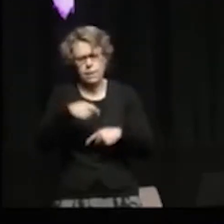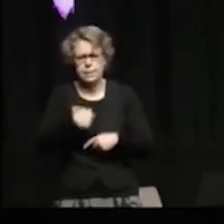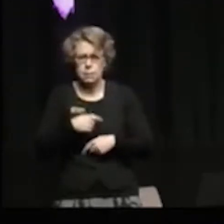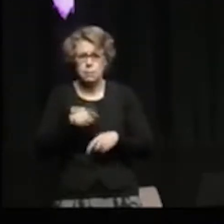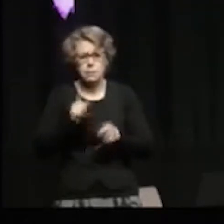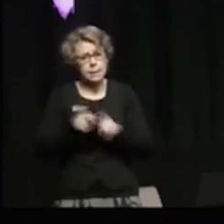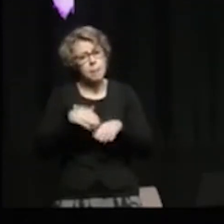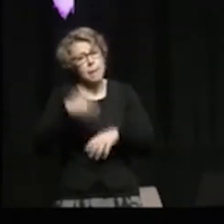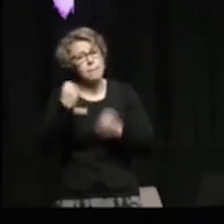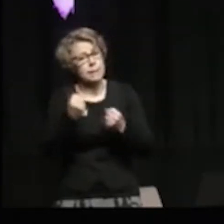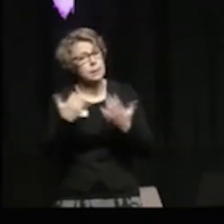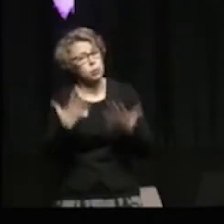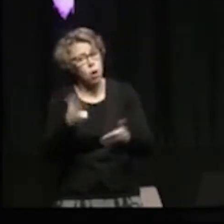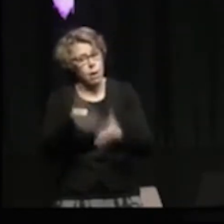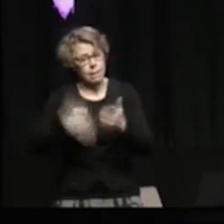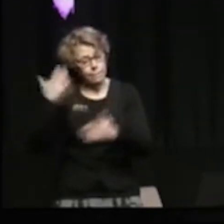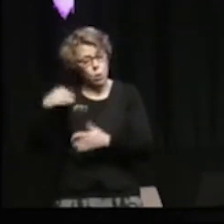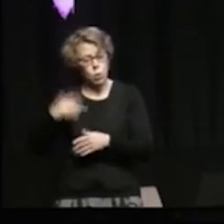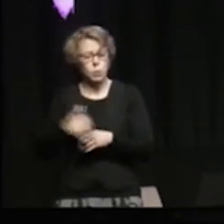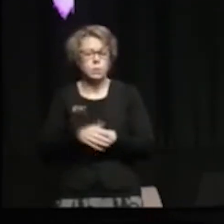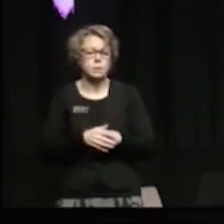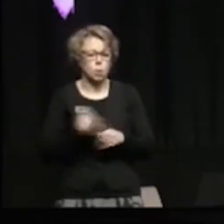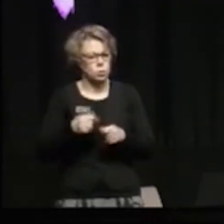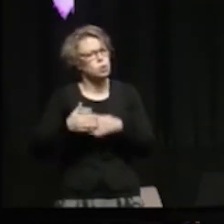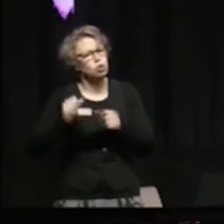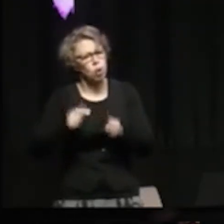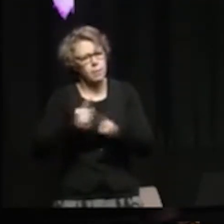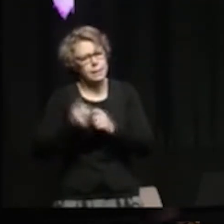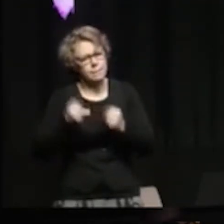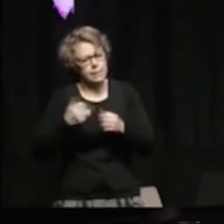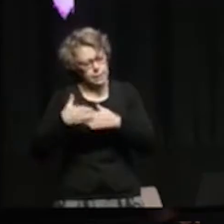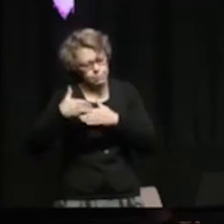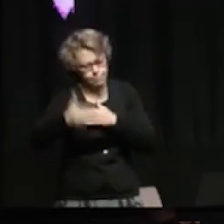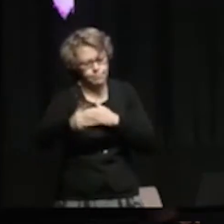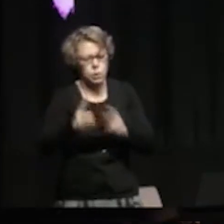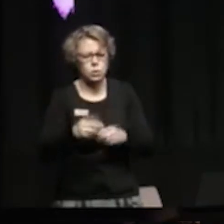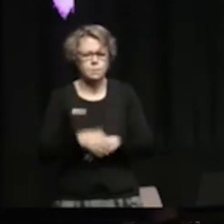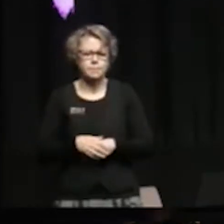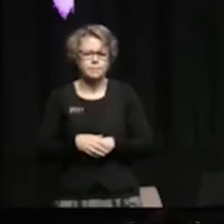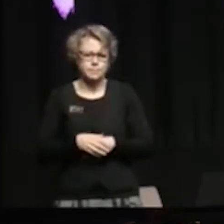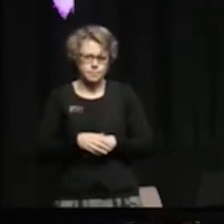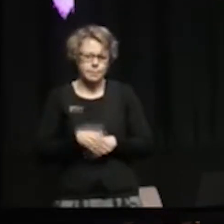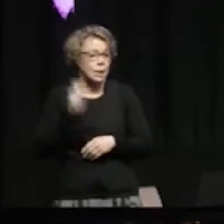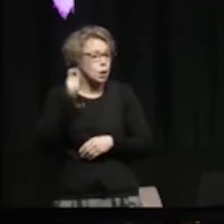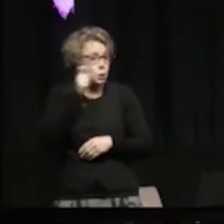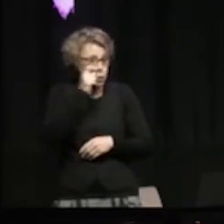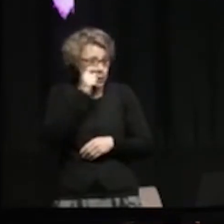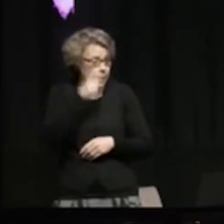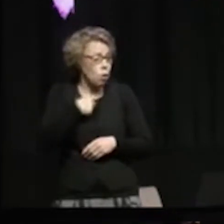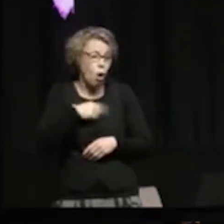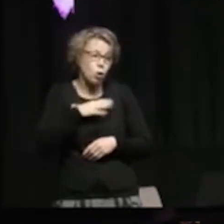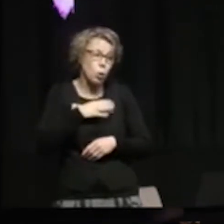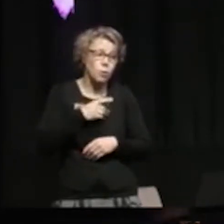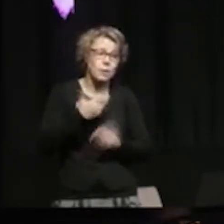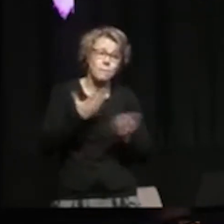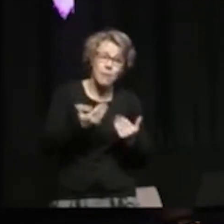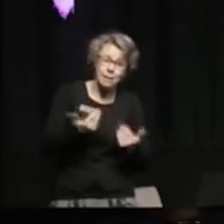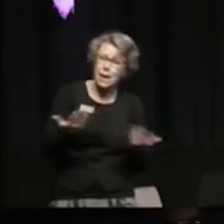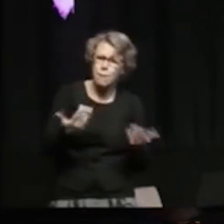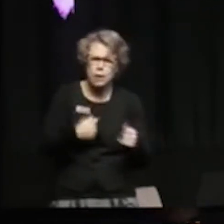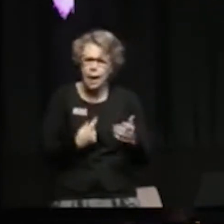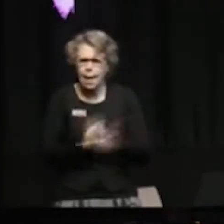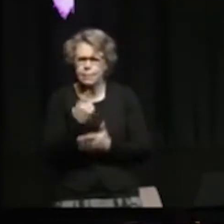important perhaps today than for a long time. Excellent. And I think, as one of the organizers, do you have a specific hope about the event? What do you hope